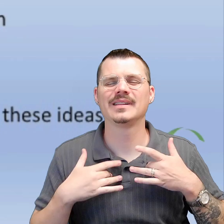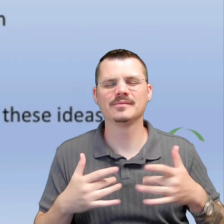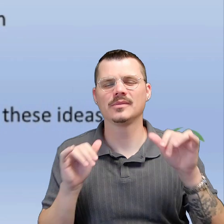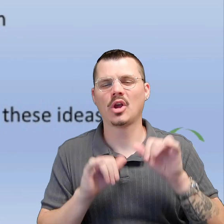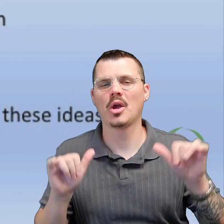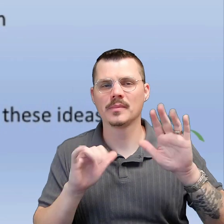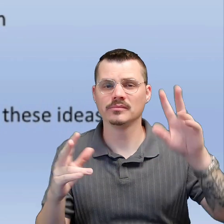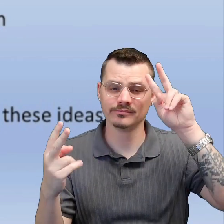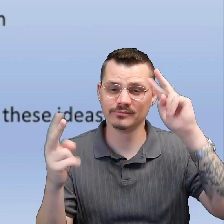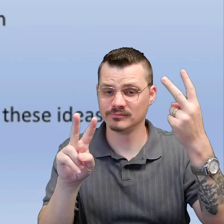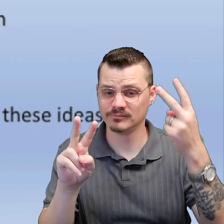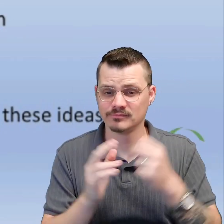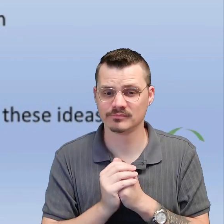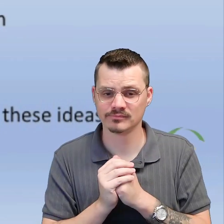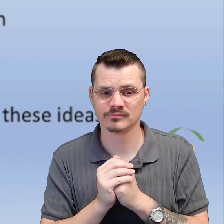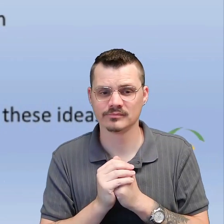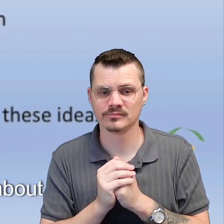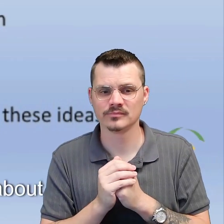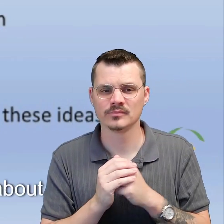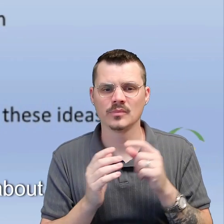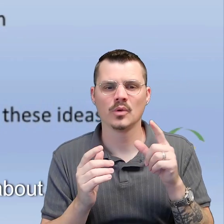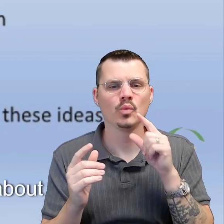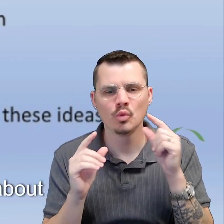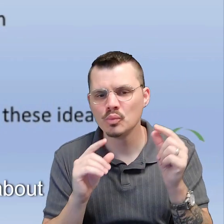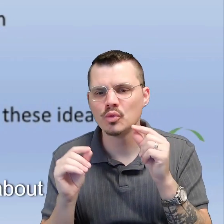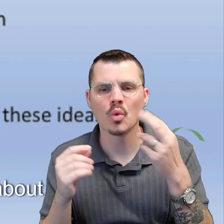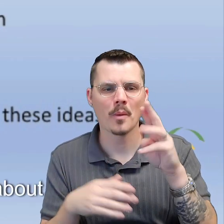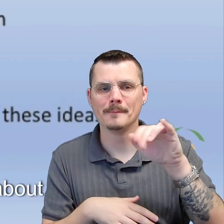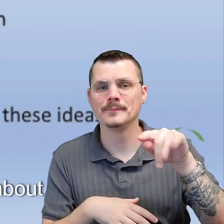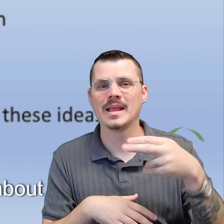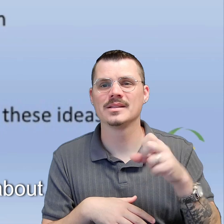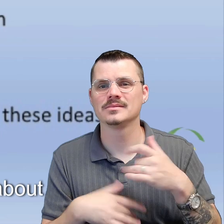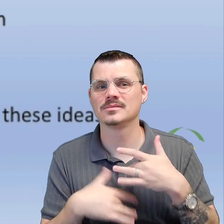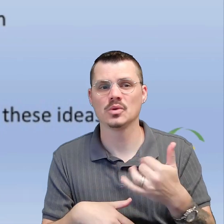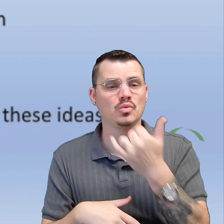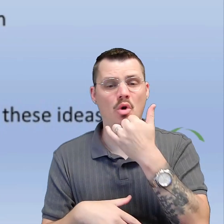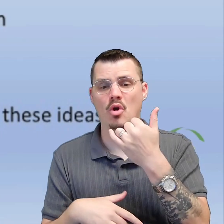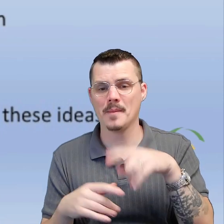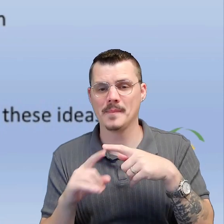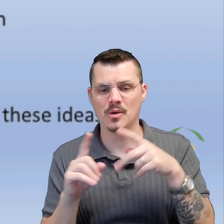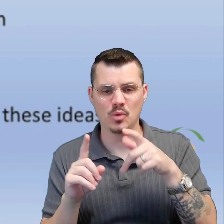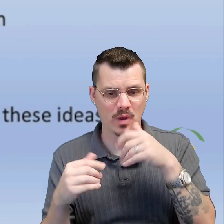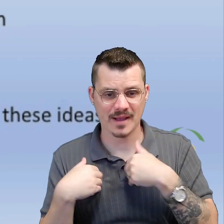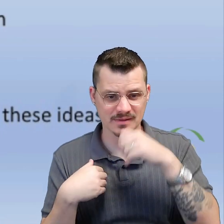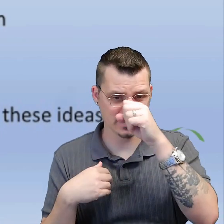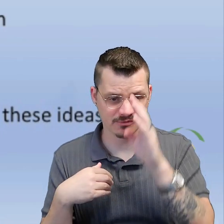Common misconceptions, rumor mill myths that are just wrong about people with